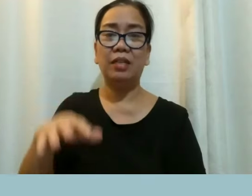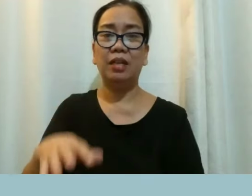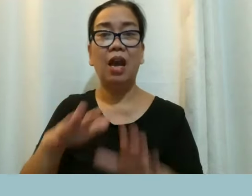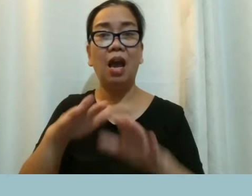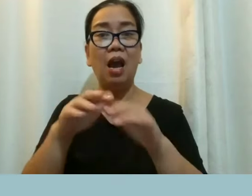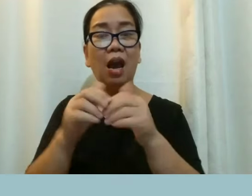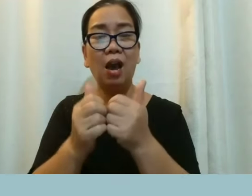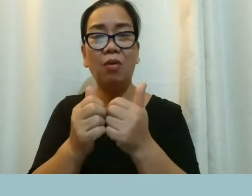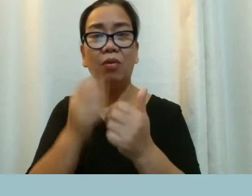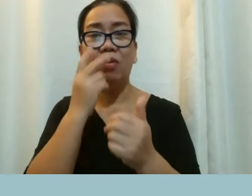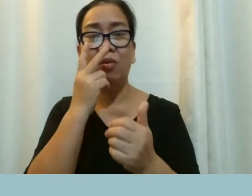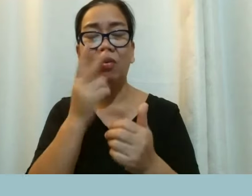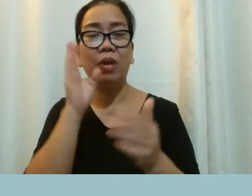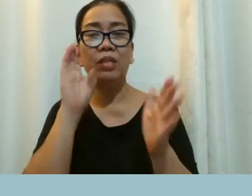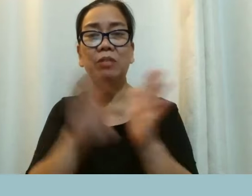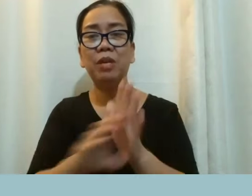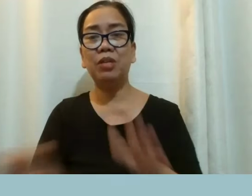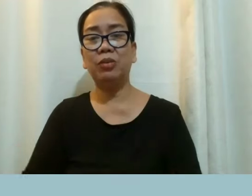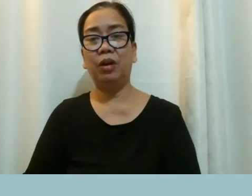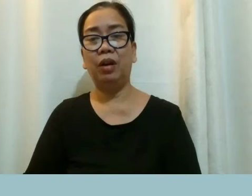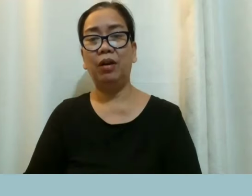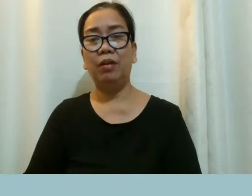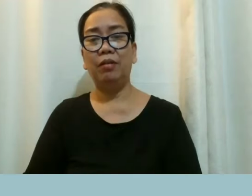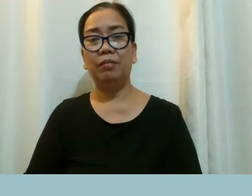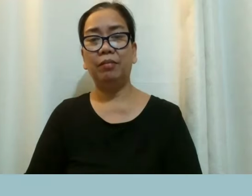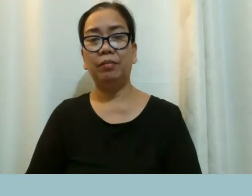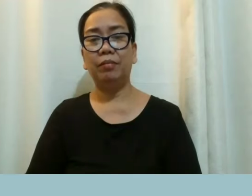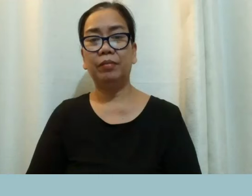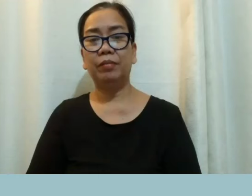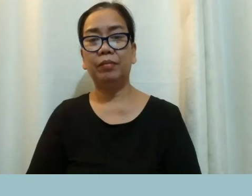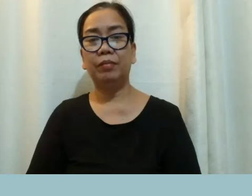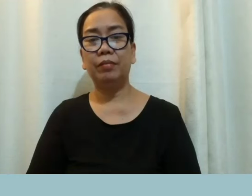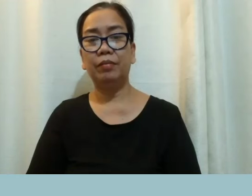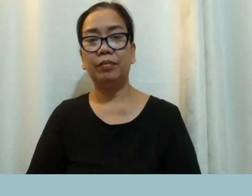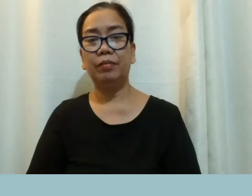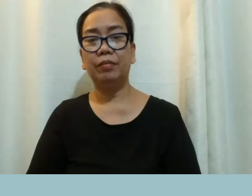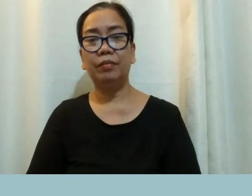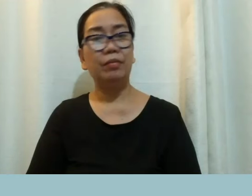light. How? Look at this picture.